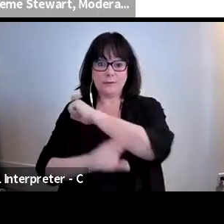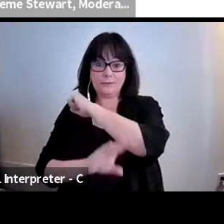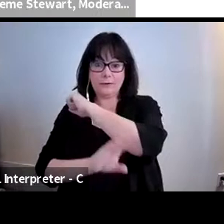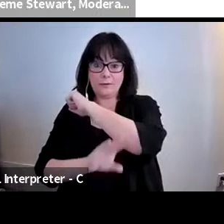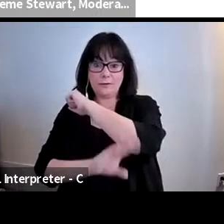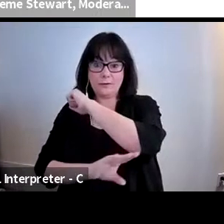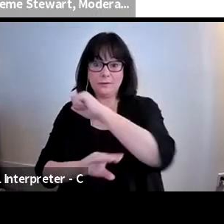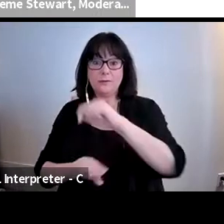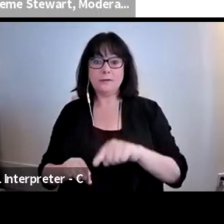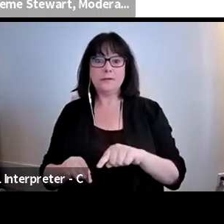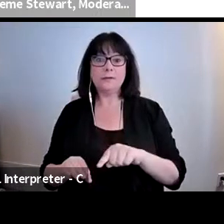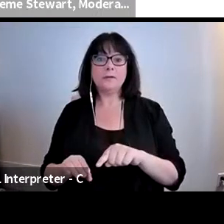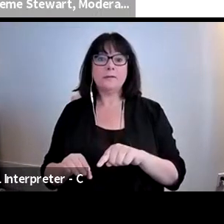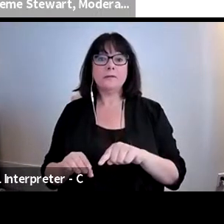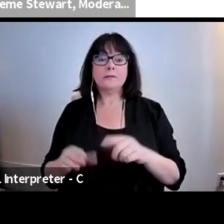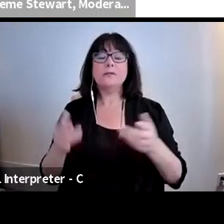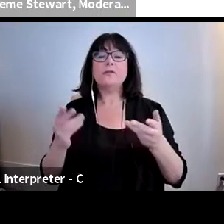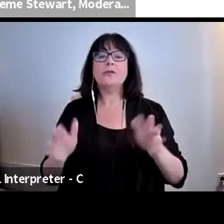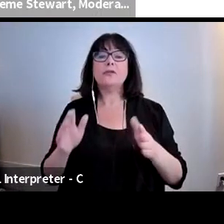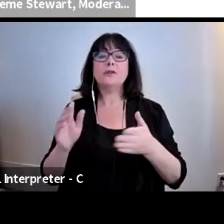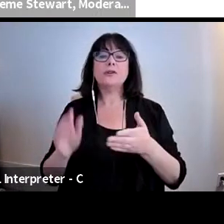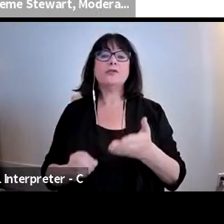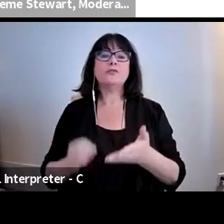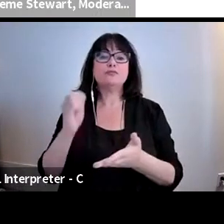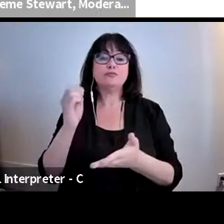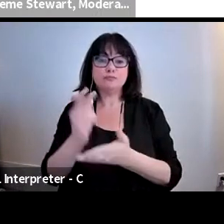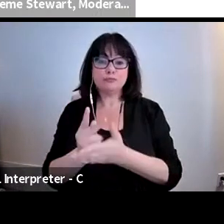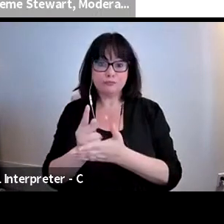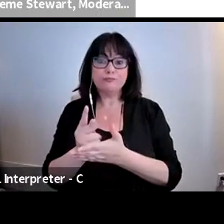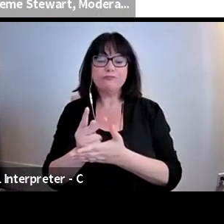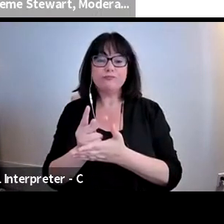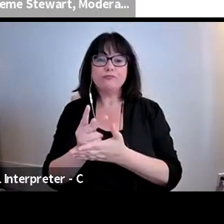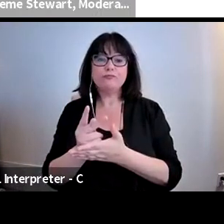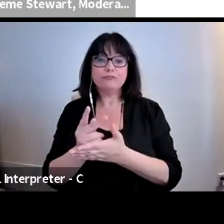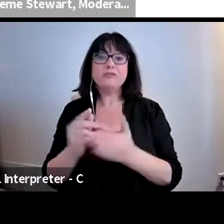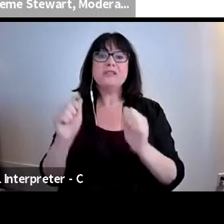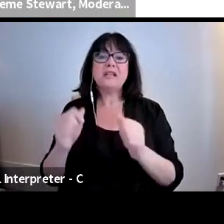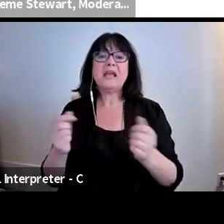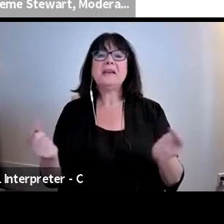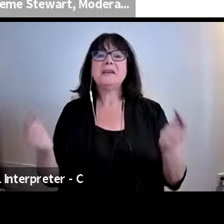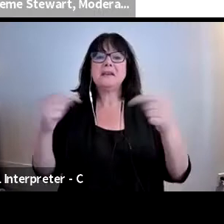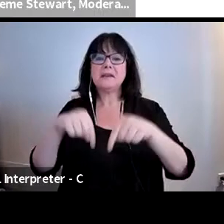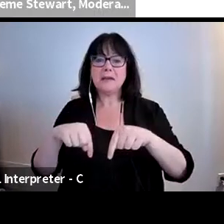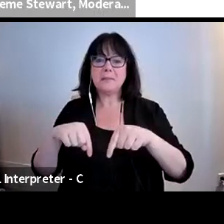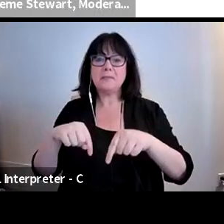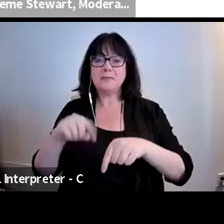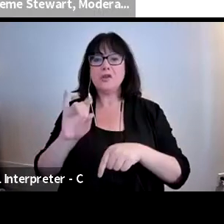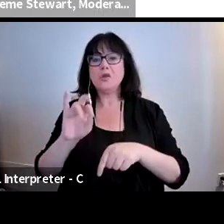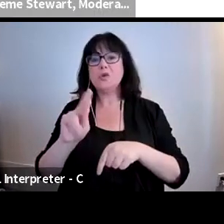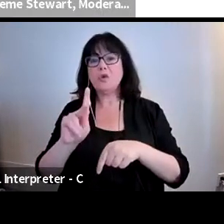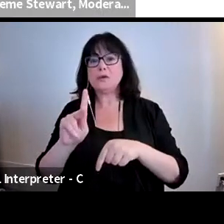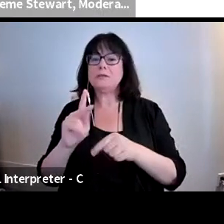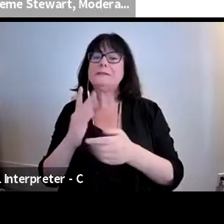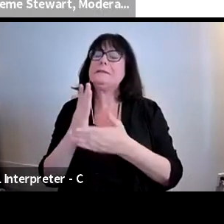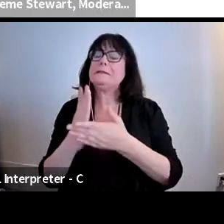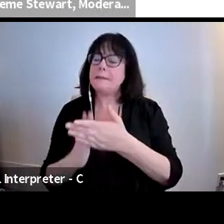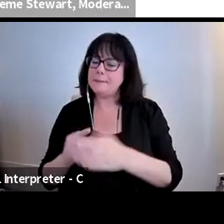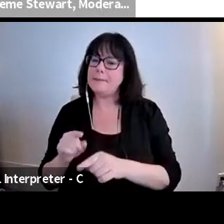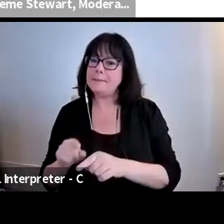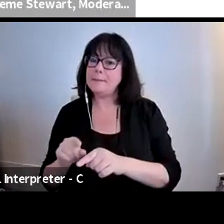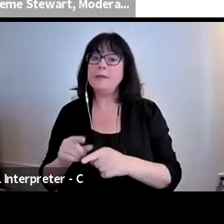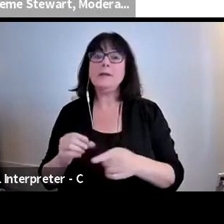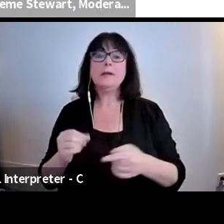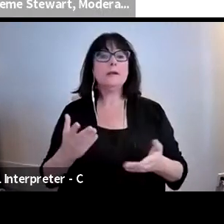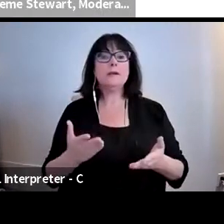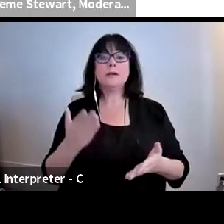have been given accommodation to have some presence on campus. And so that may not even